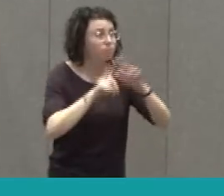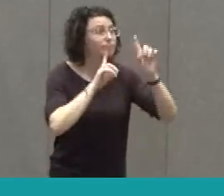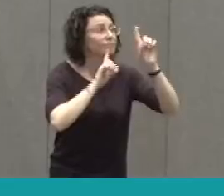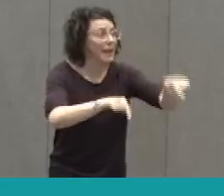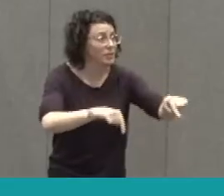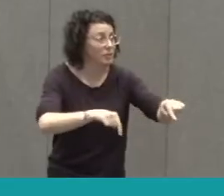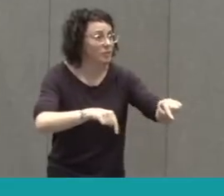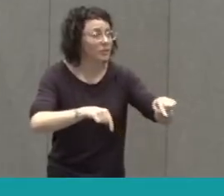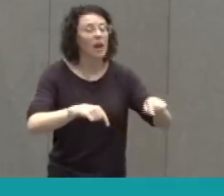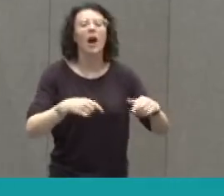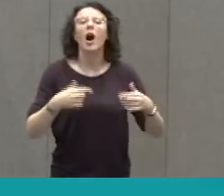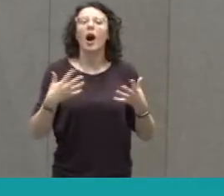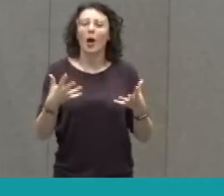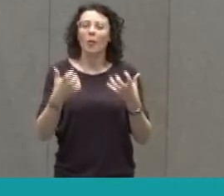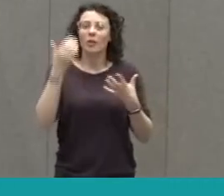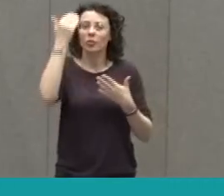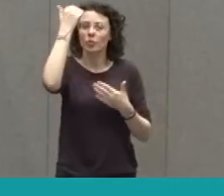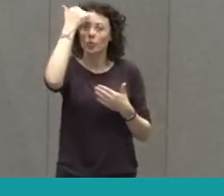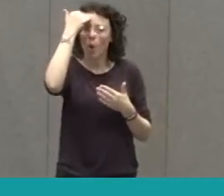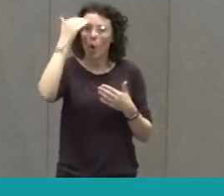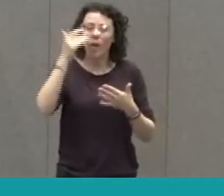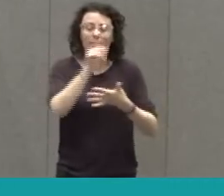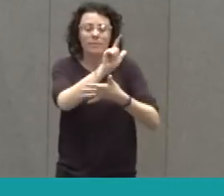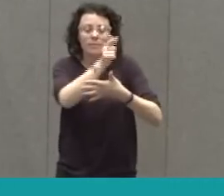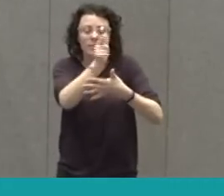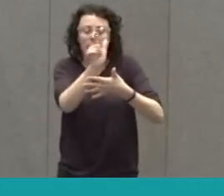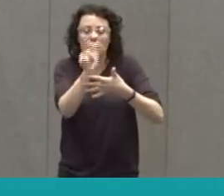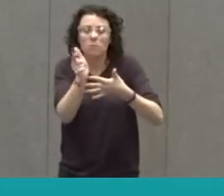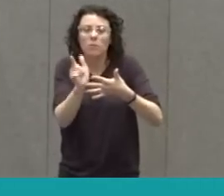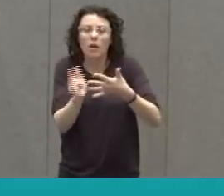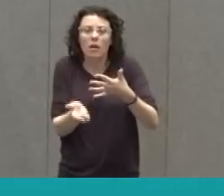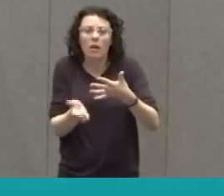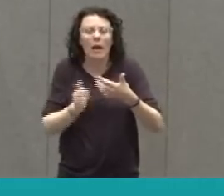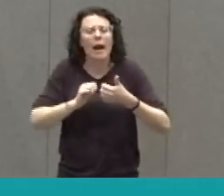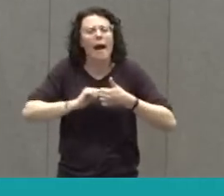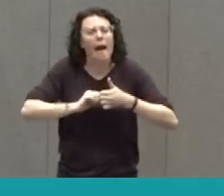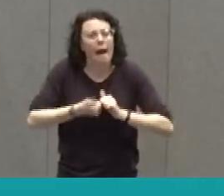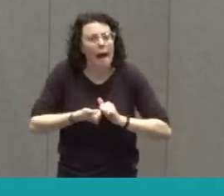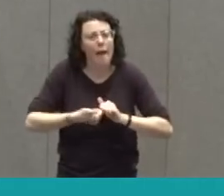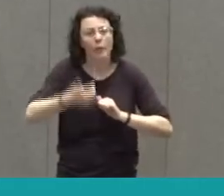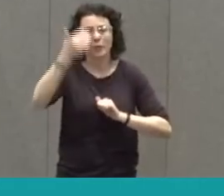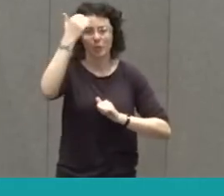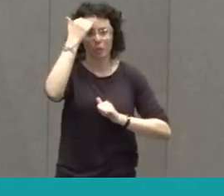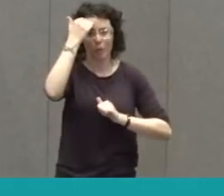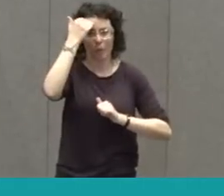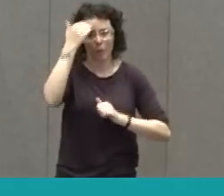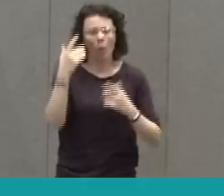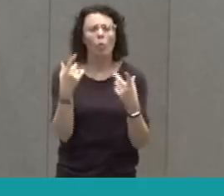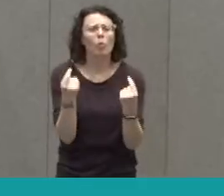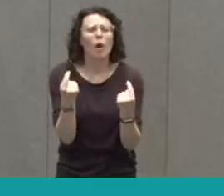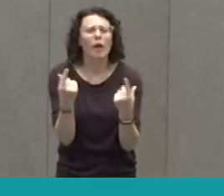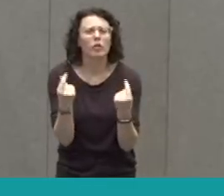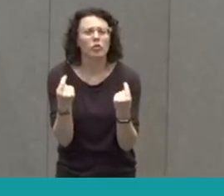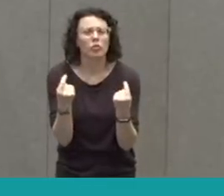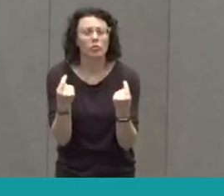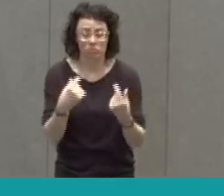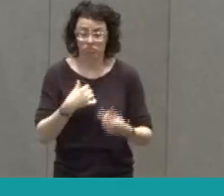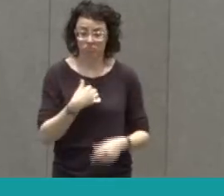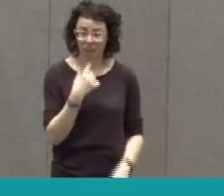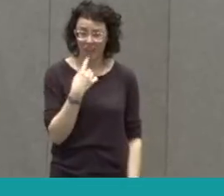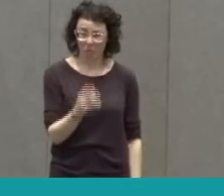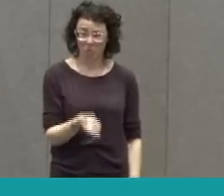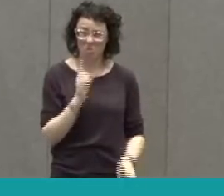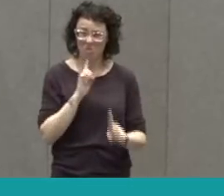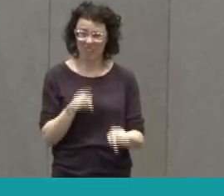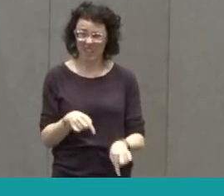there. And I really want to emphasize that, because we want to know how you got there, not just the answer. I gave you the answer.